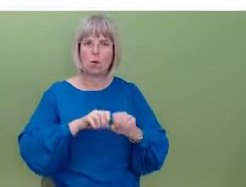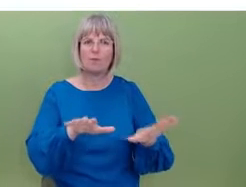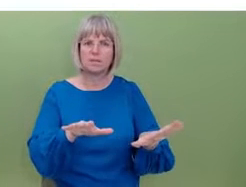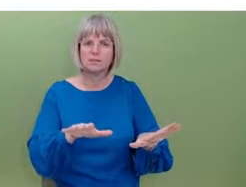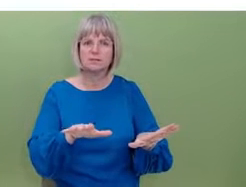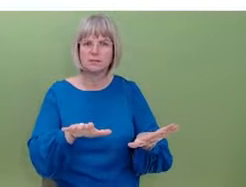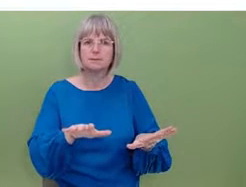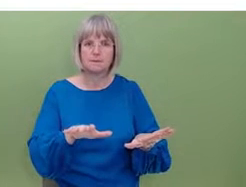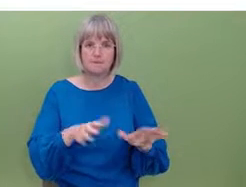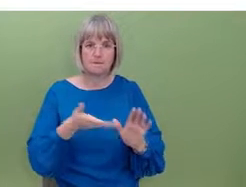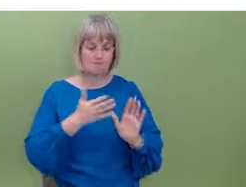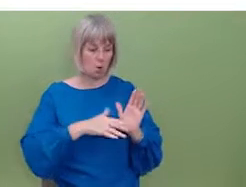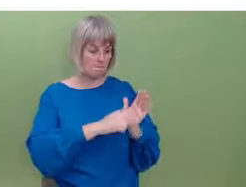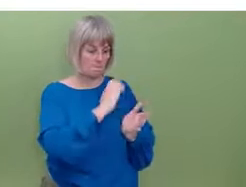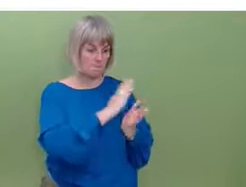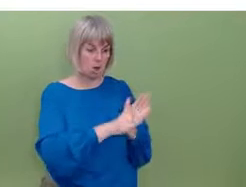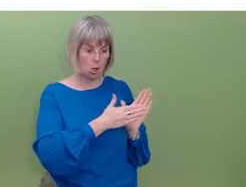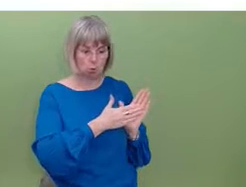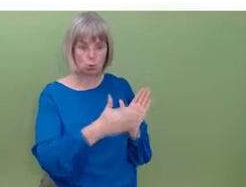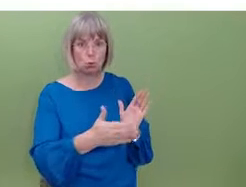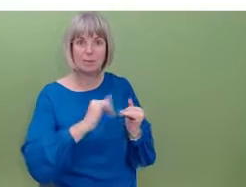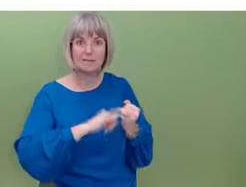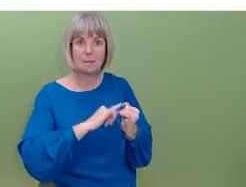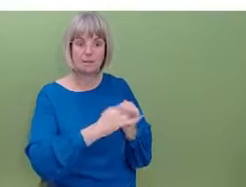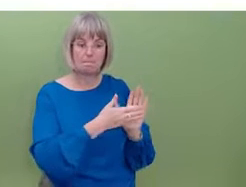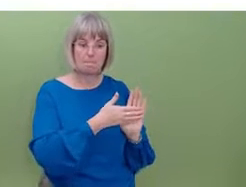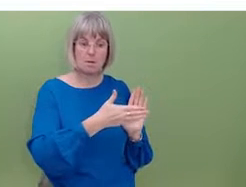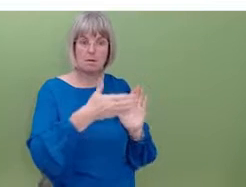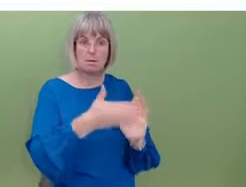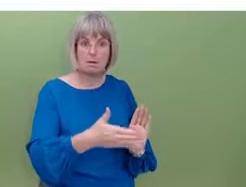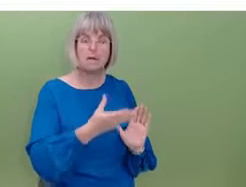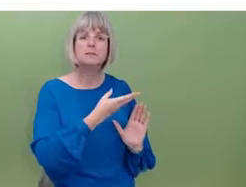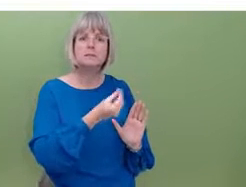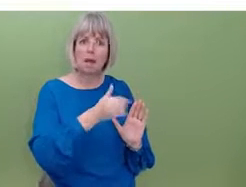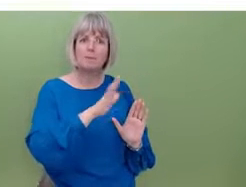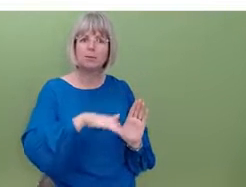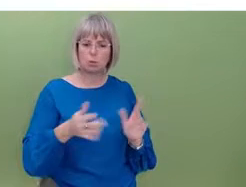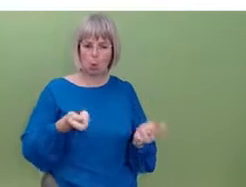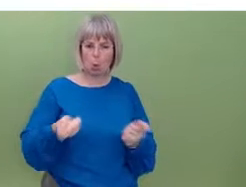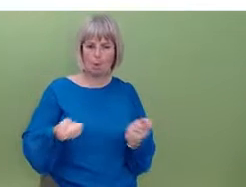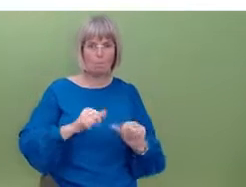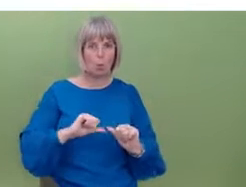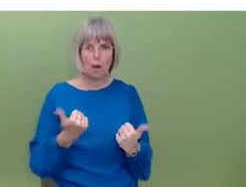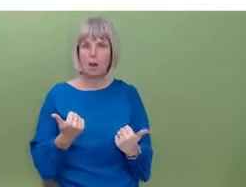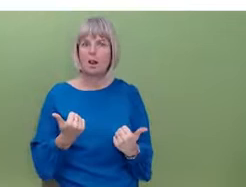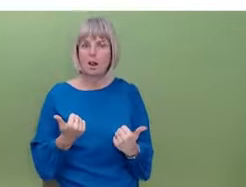between March and September, some children coped well, and